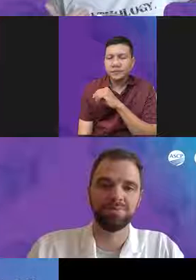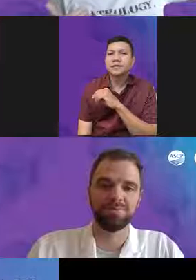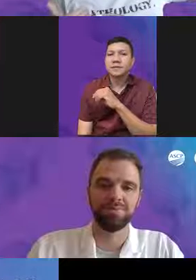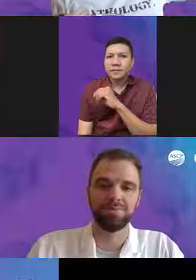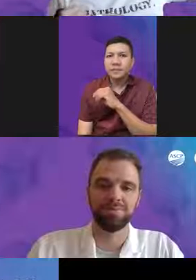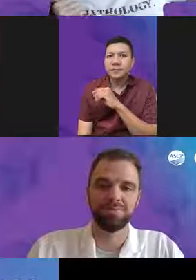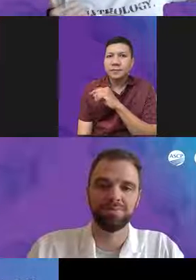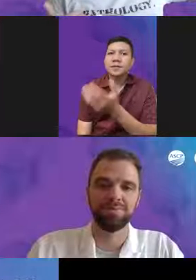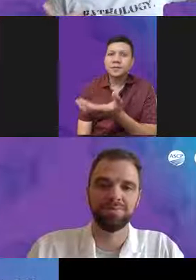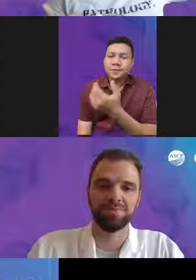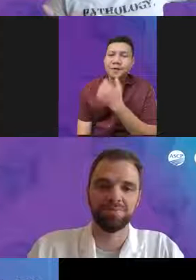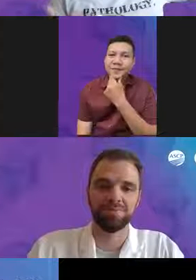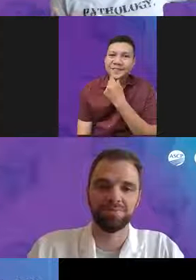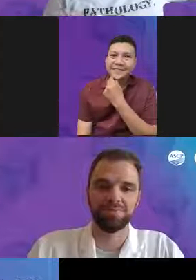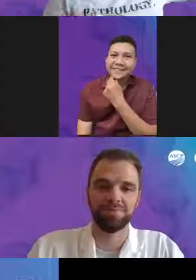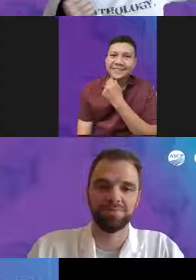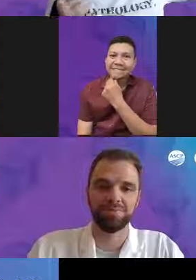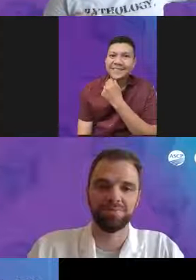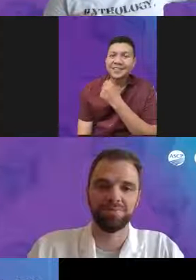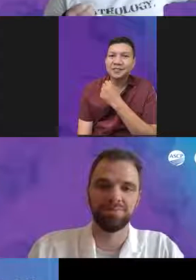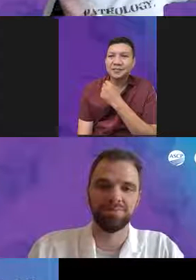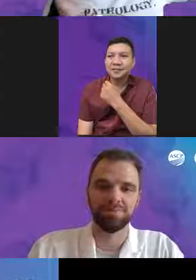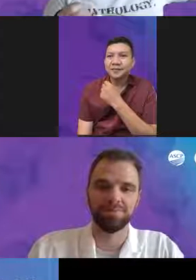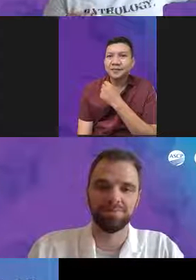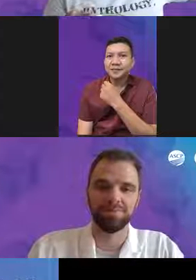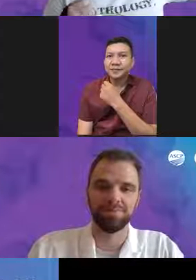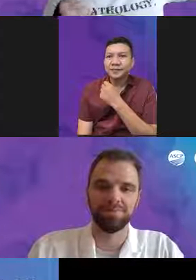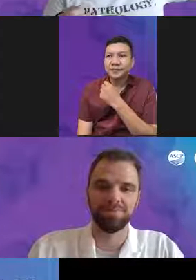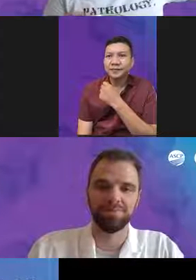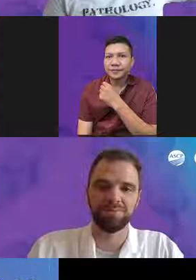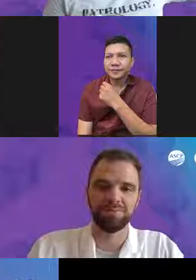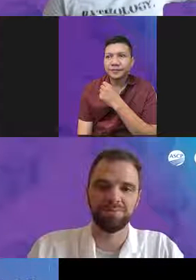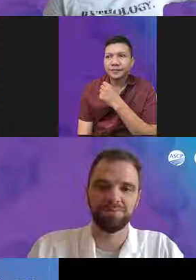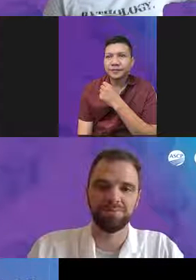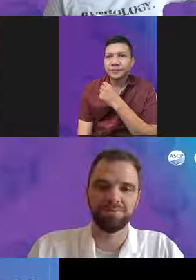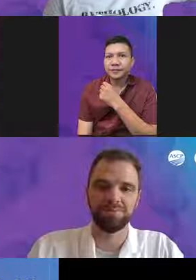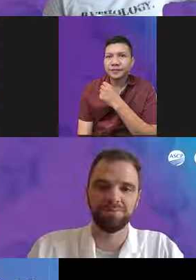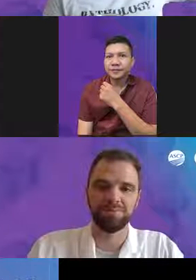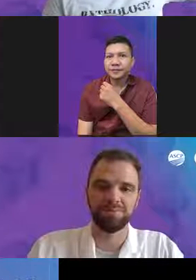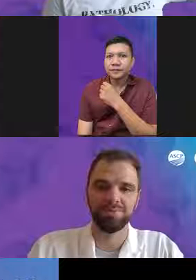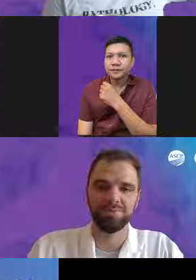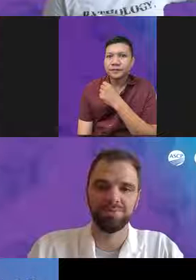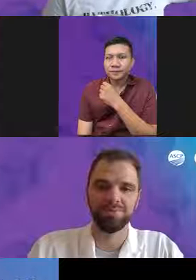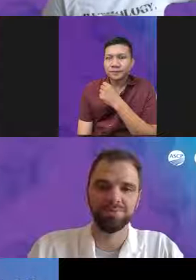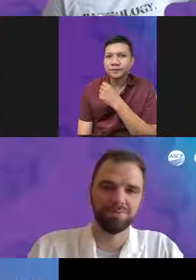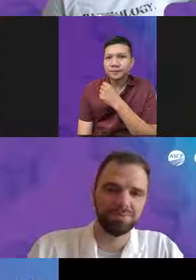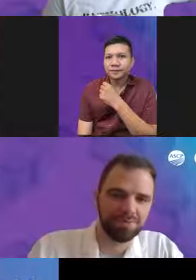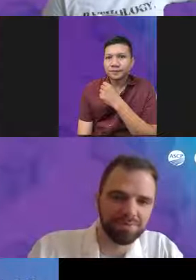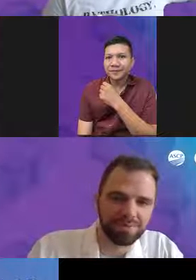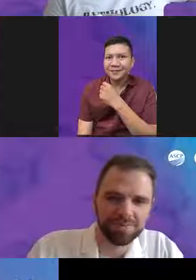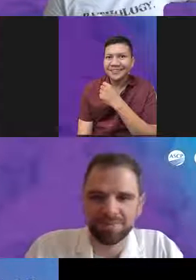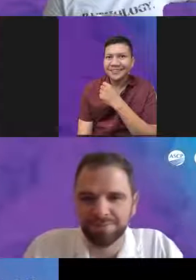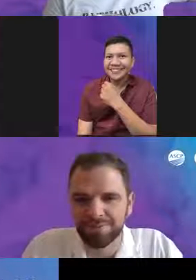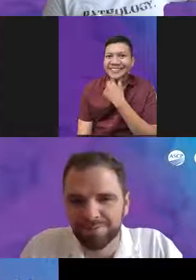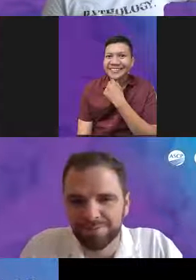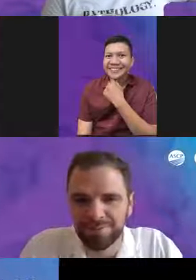airport security in the spleen, right? And those macrophages are just watching them like airport security